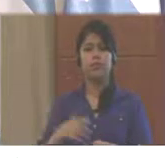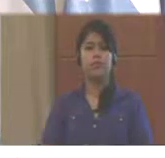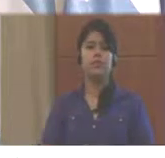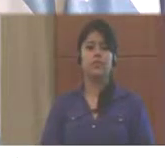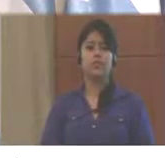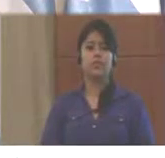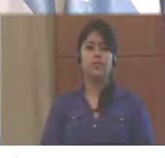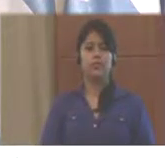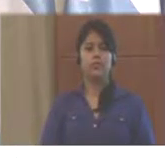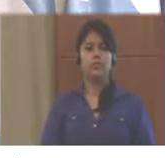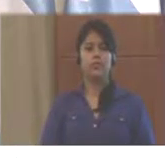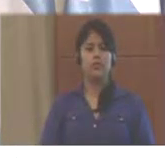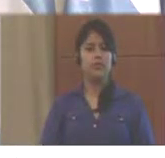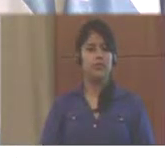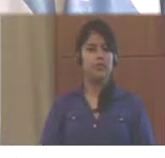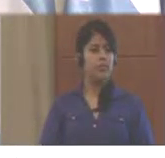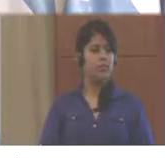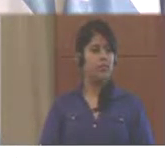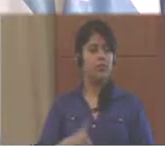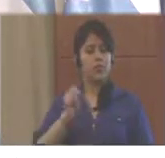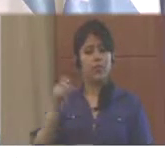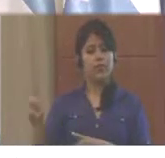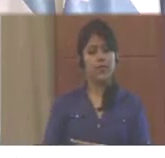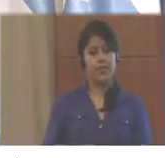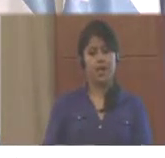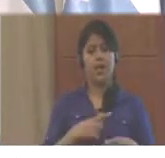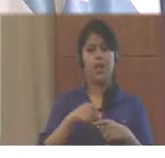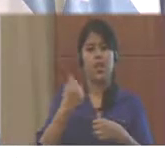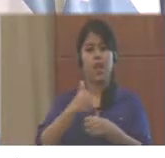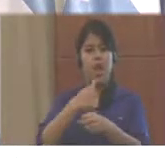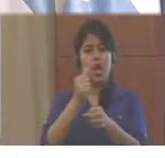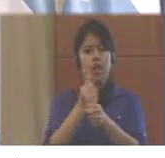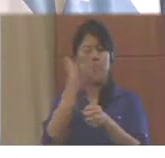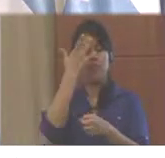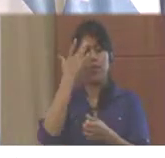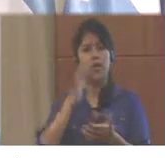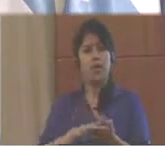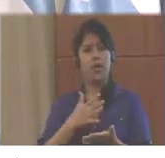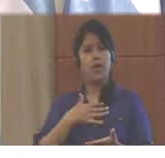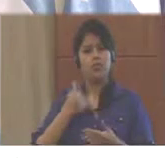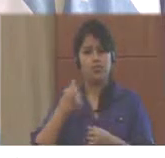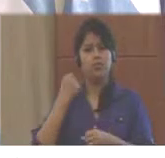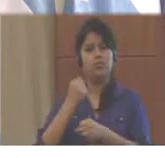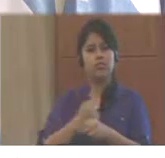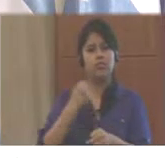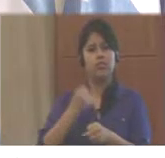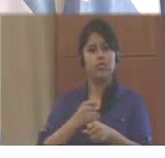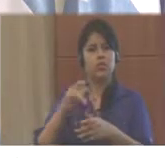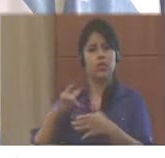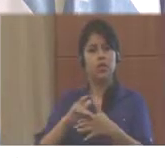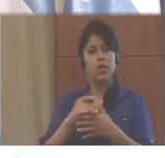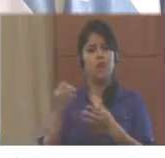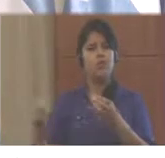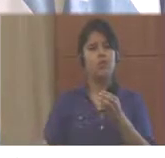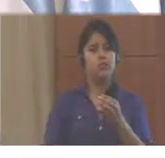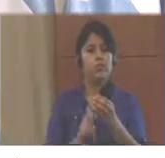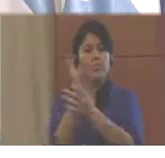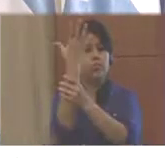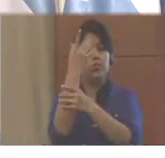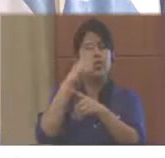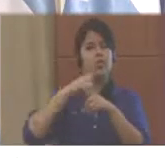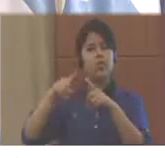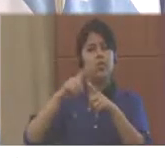as earthquakes, cyclones, hurricanes, floods, landslides, and drought volcanoes pose significant threats to achieving and